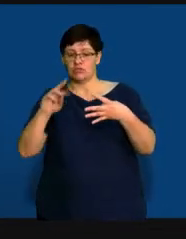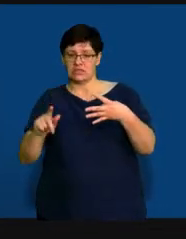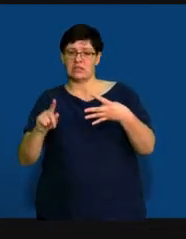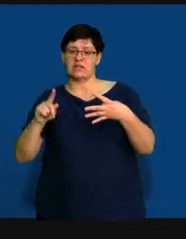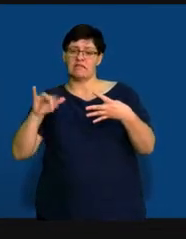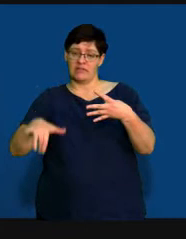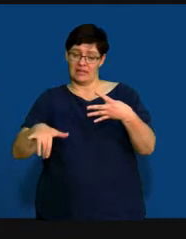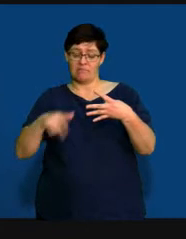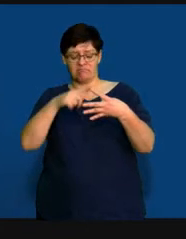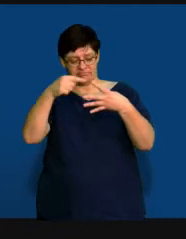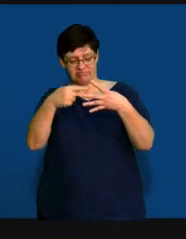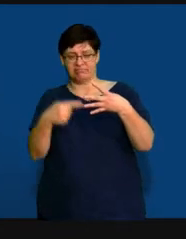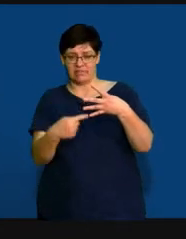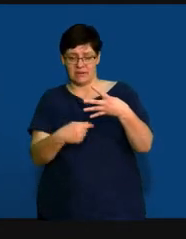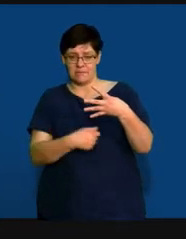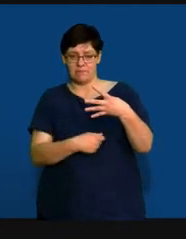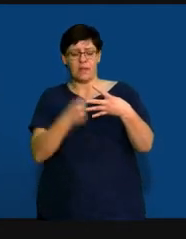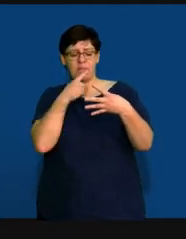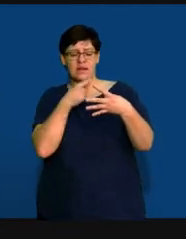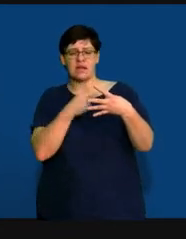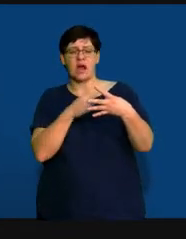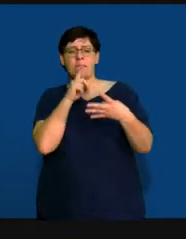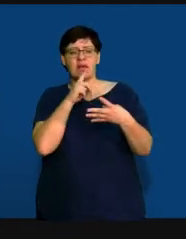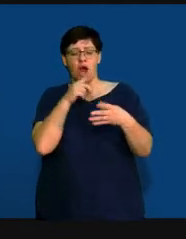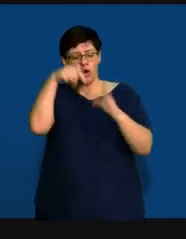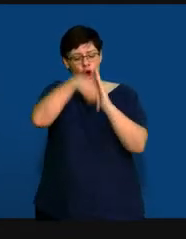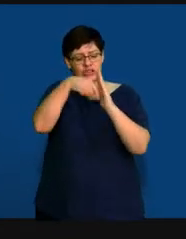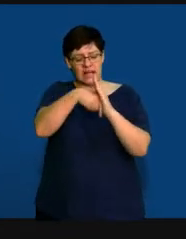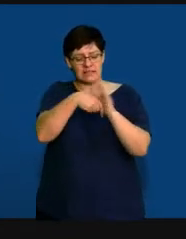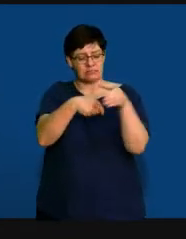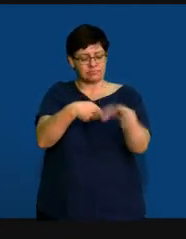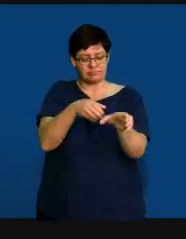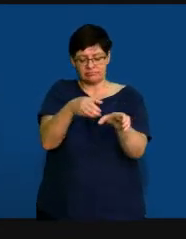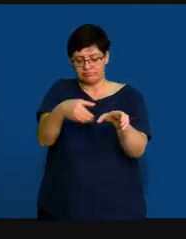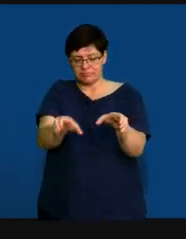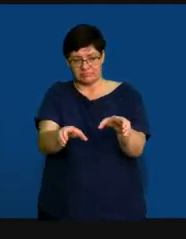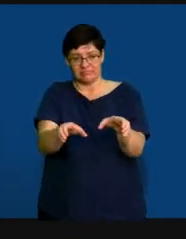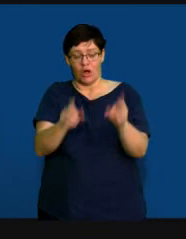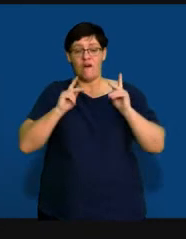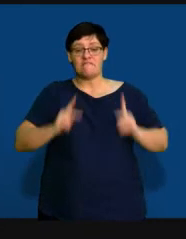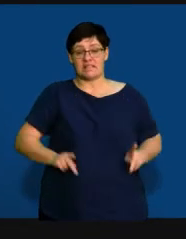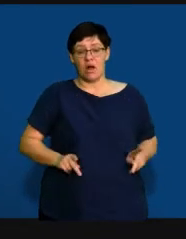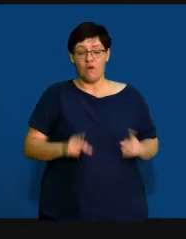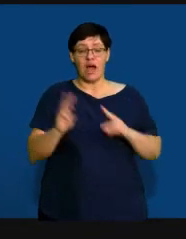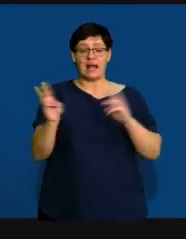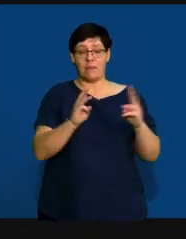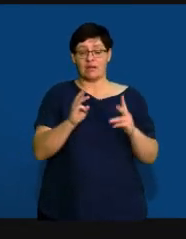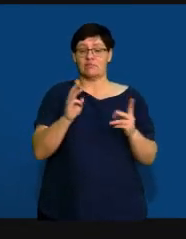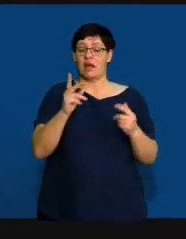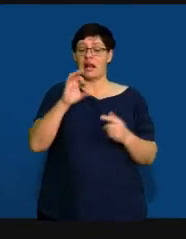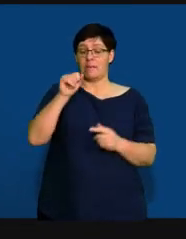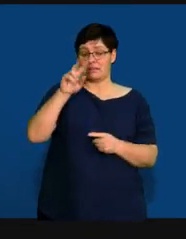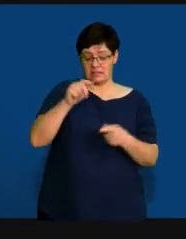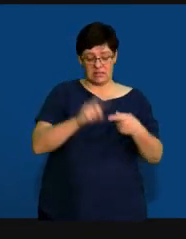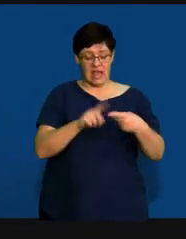geomorphology. What are we doing? We are breaking up the content of physical geography into climate and weather as well